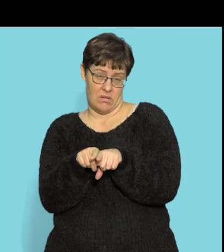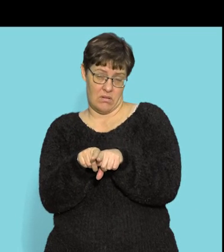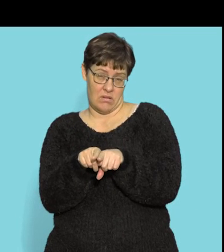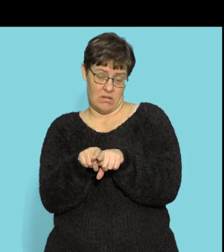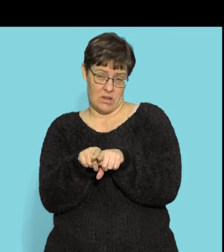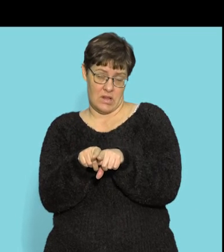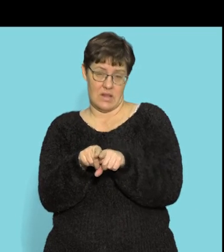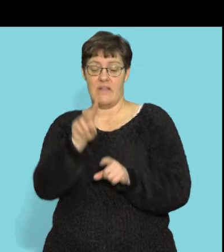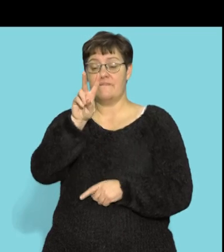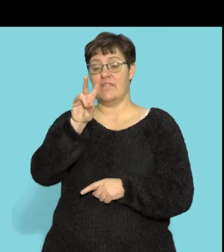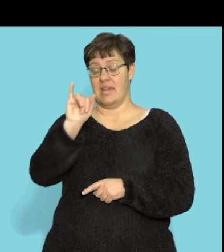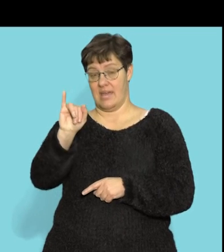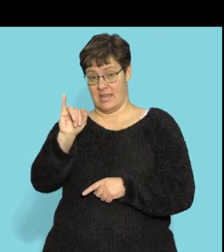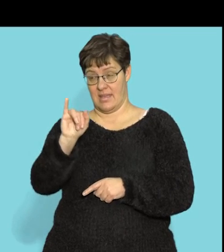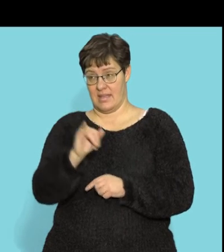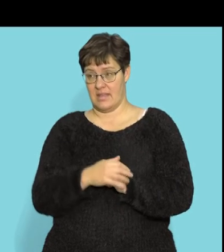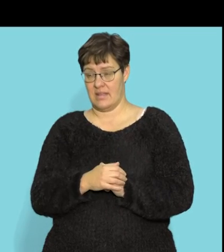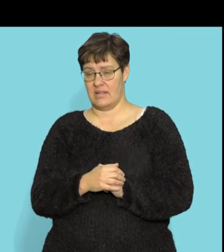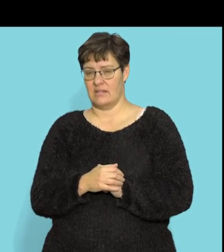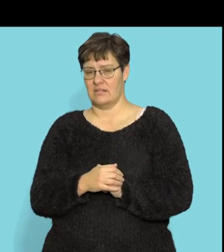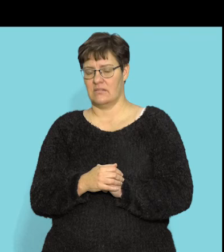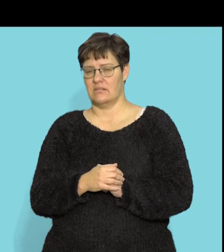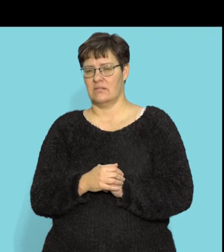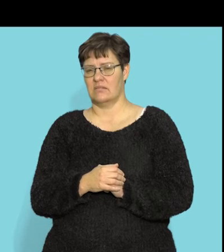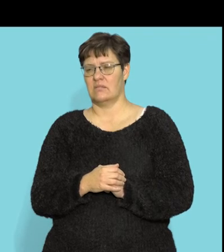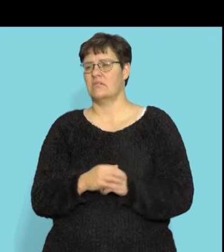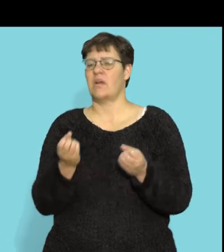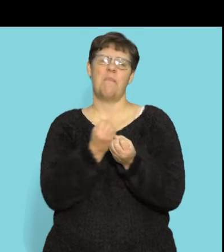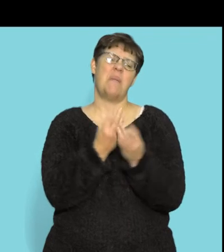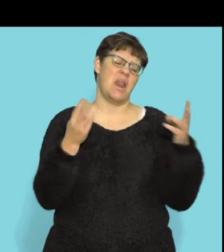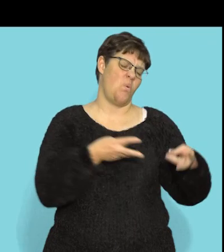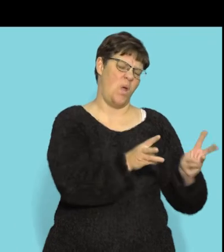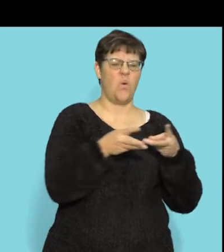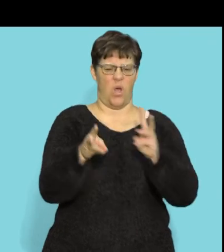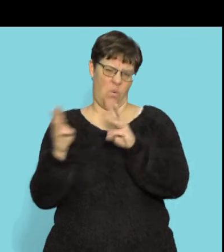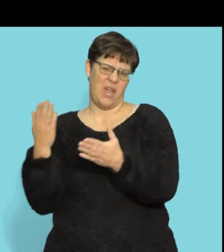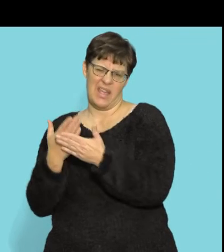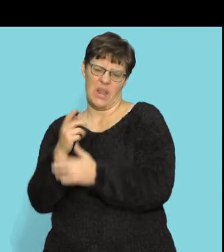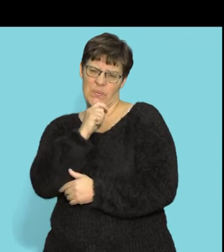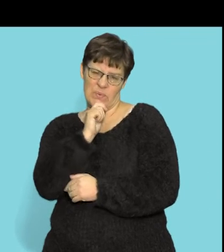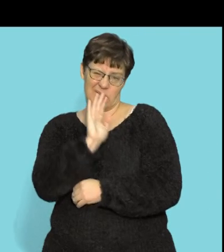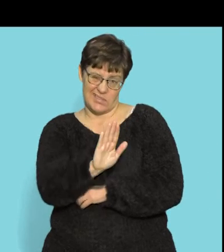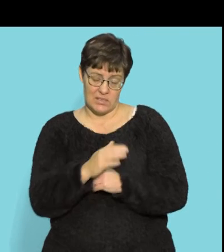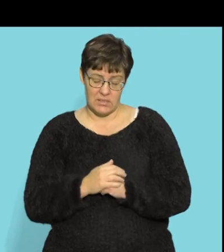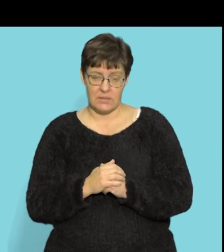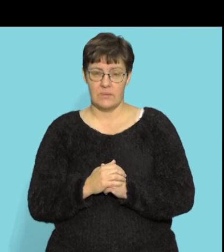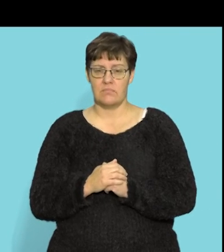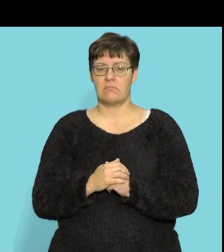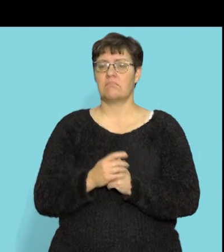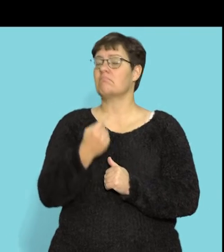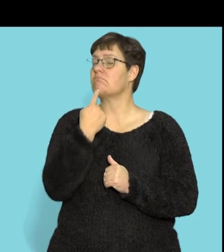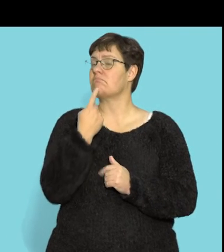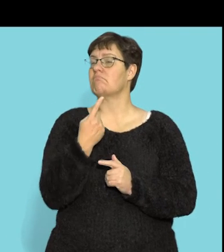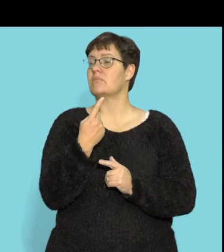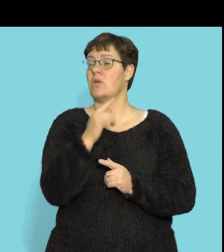to VI, okay, for argument's sake, this is one of the many methods that you may try and use. So now we are